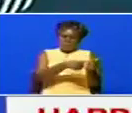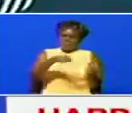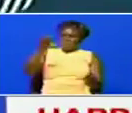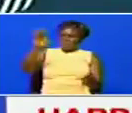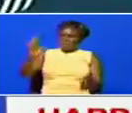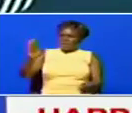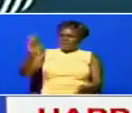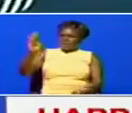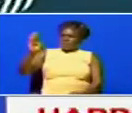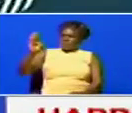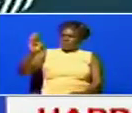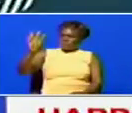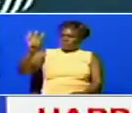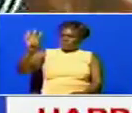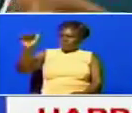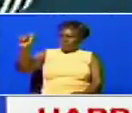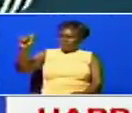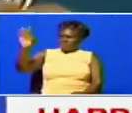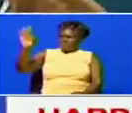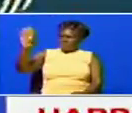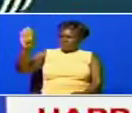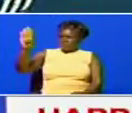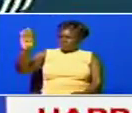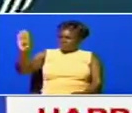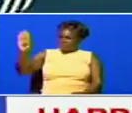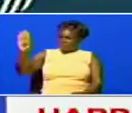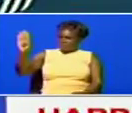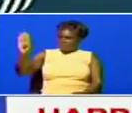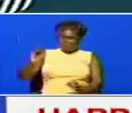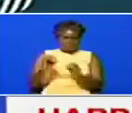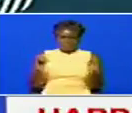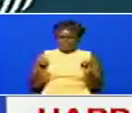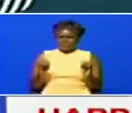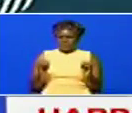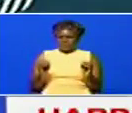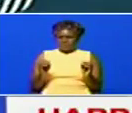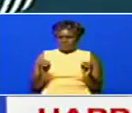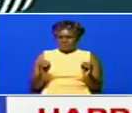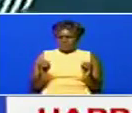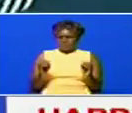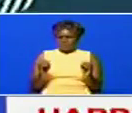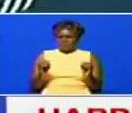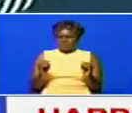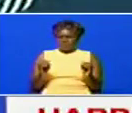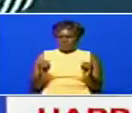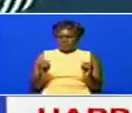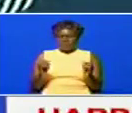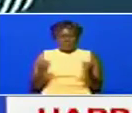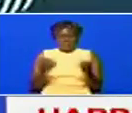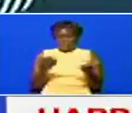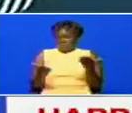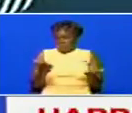34As and 34Bs against what is going to be announced by IEBC. And in any